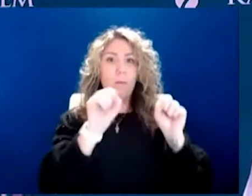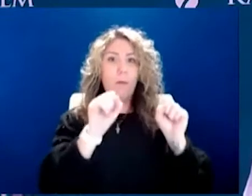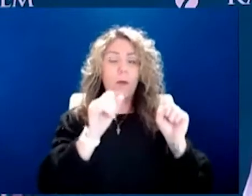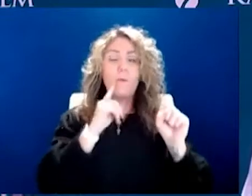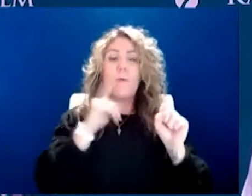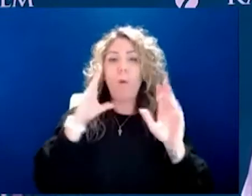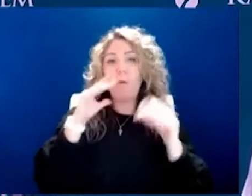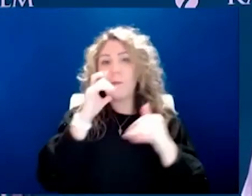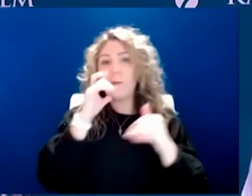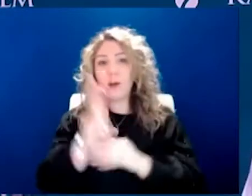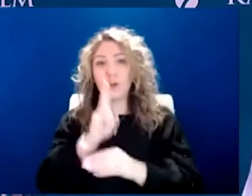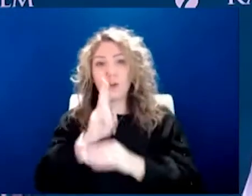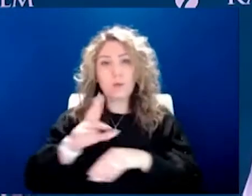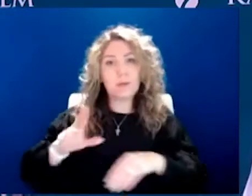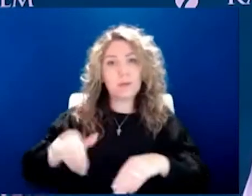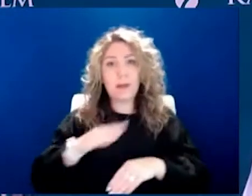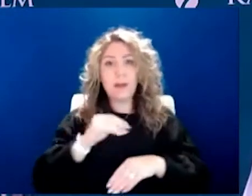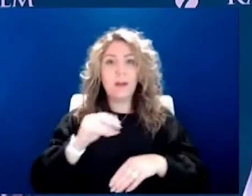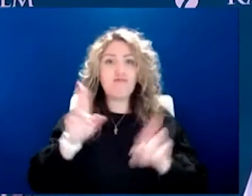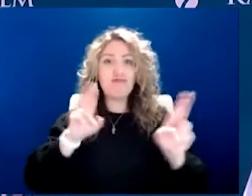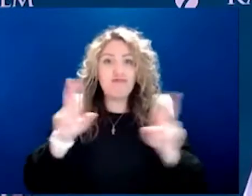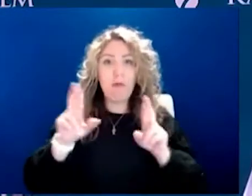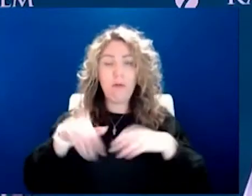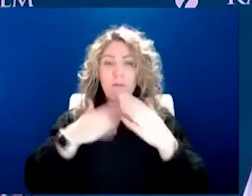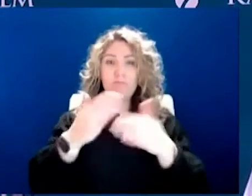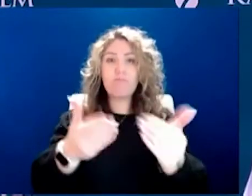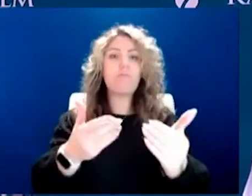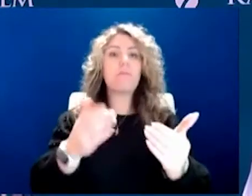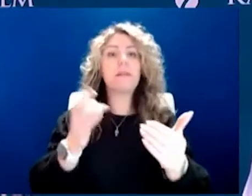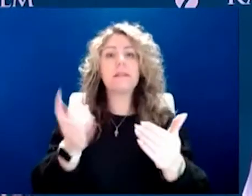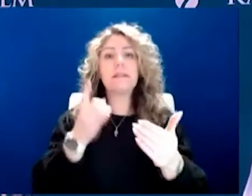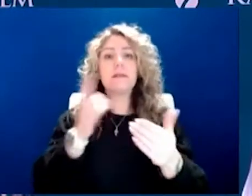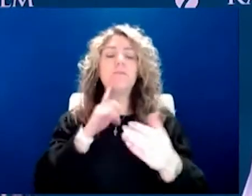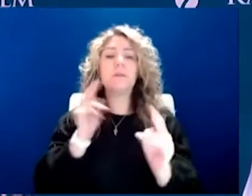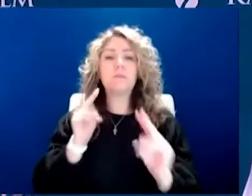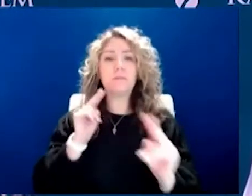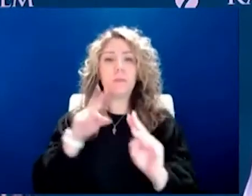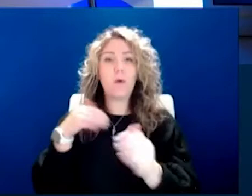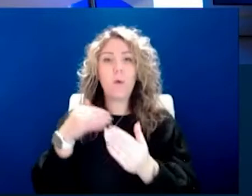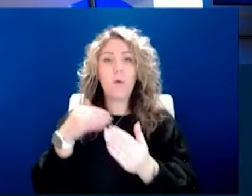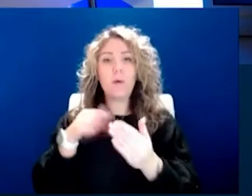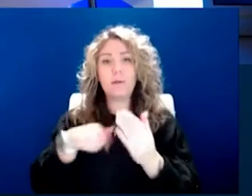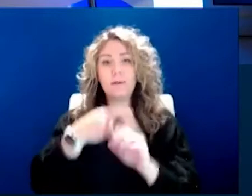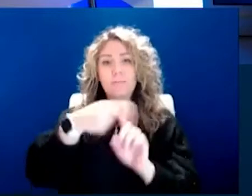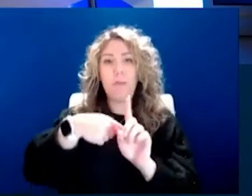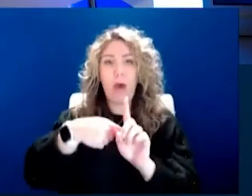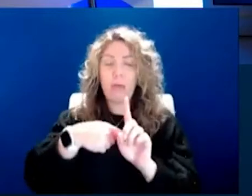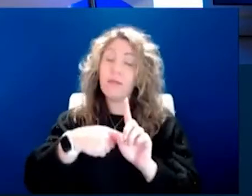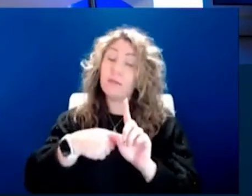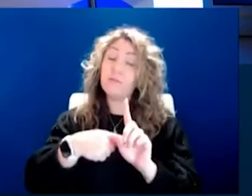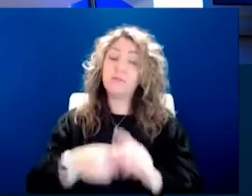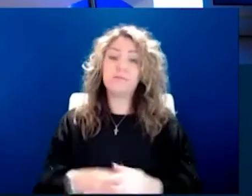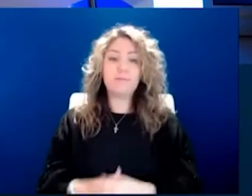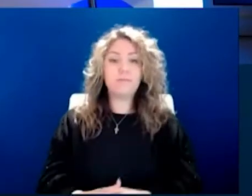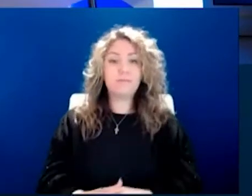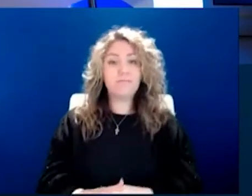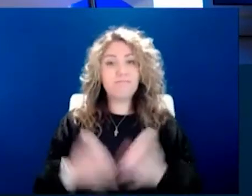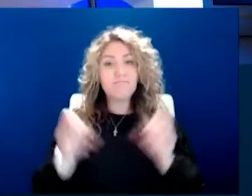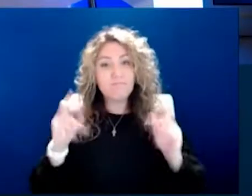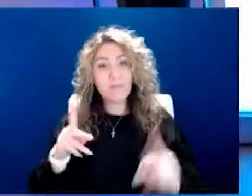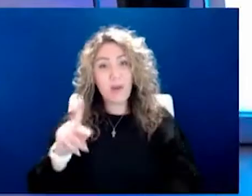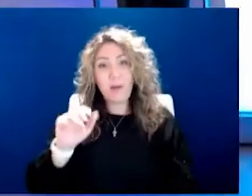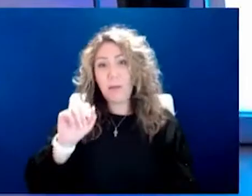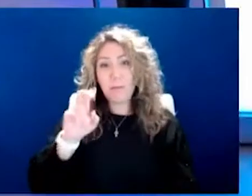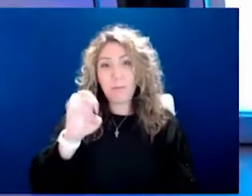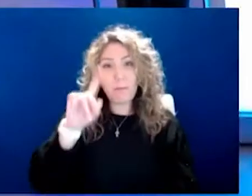that ready to go. So that's something we're looking at more closely this month for sure. All right, Amanda Cackler, with that, we've had nearly